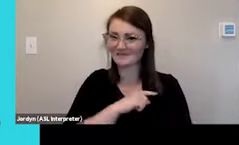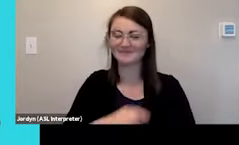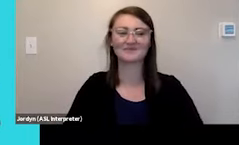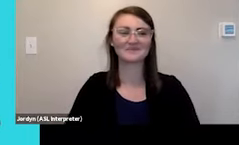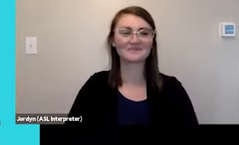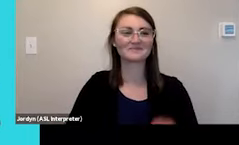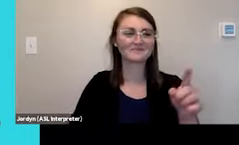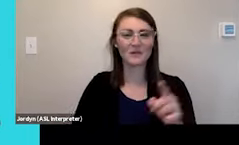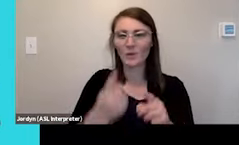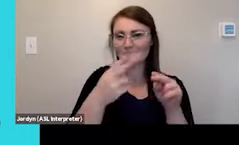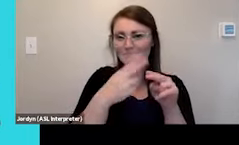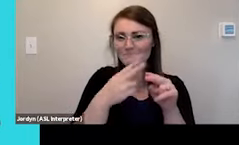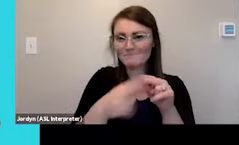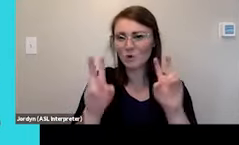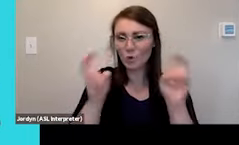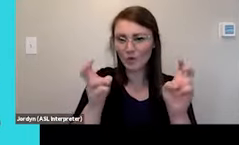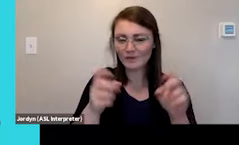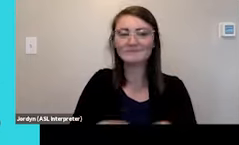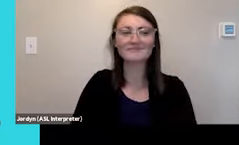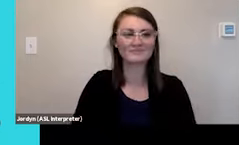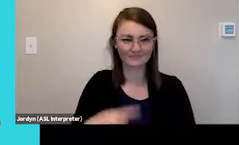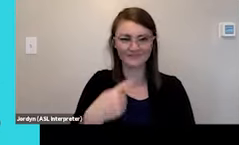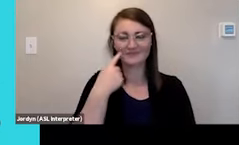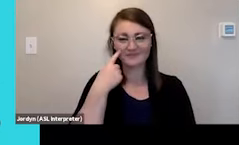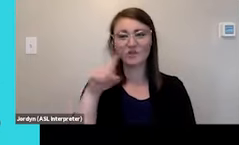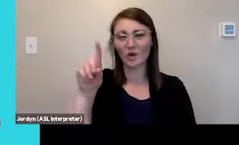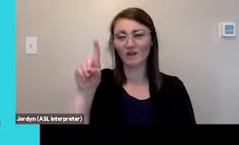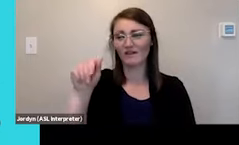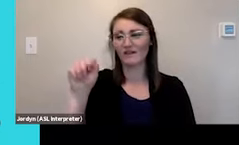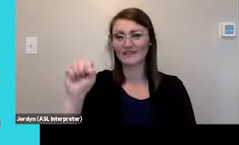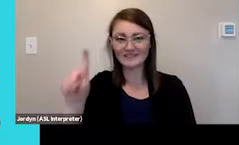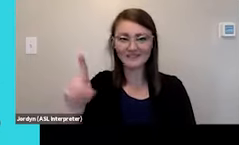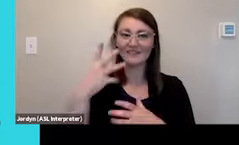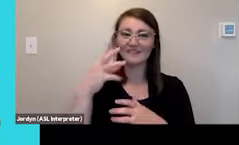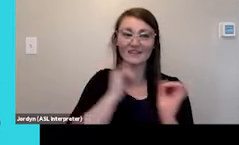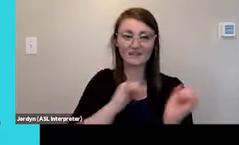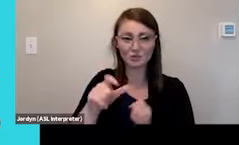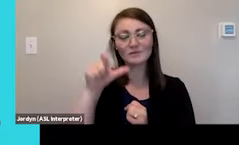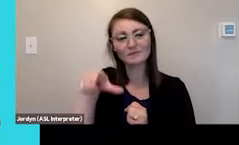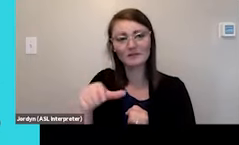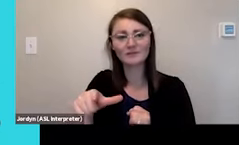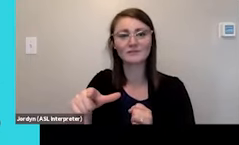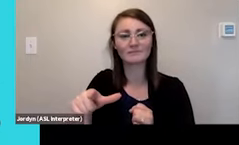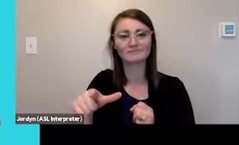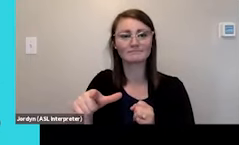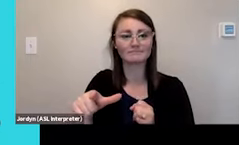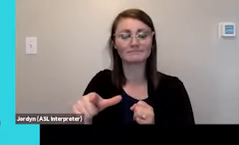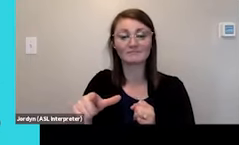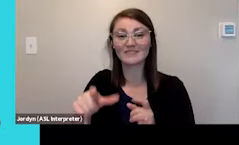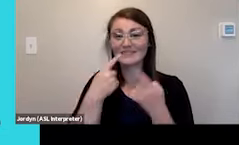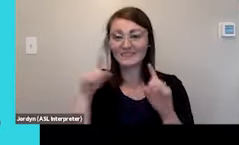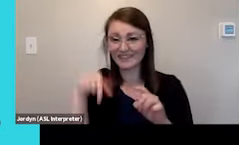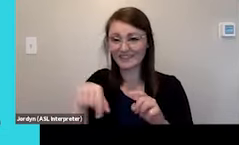quote. For autistic individuals to succeed in this world, they need to find their strengths and the people that will help them get to